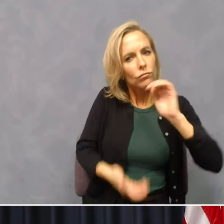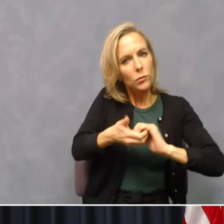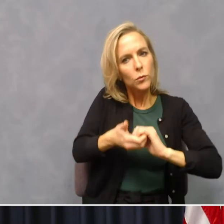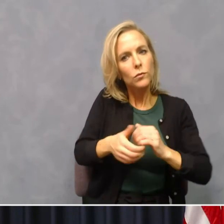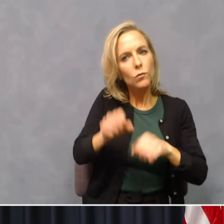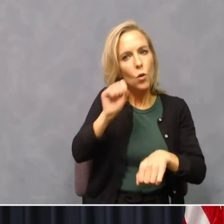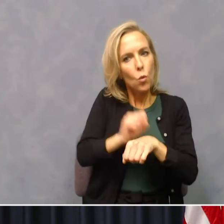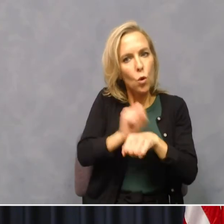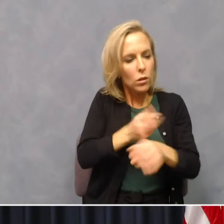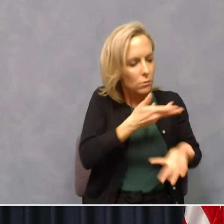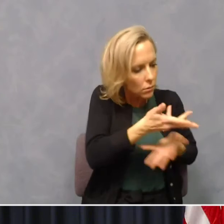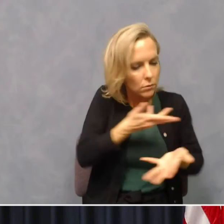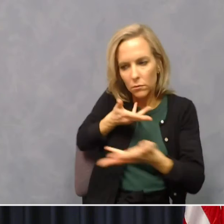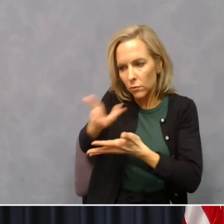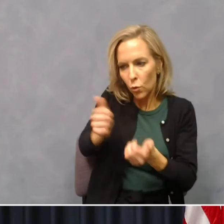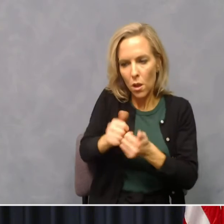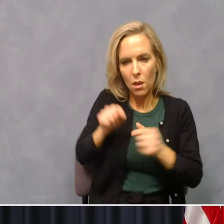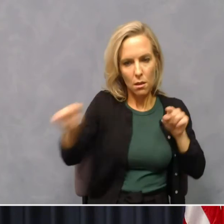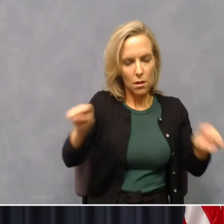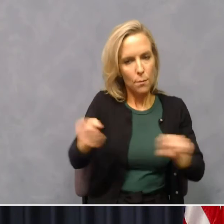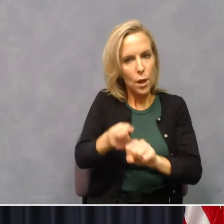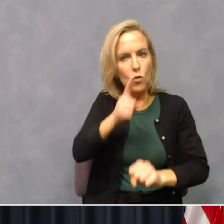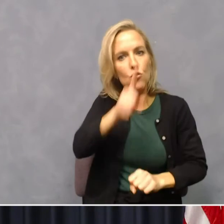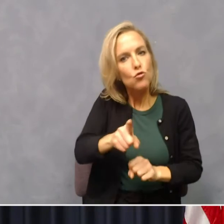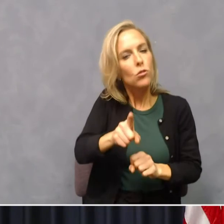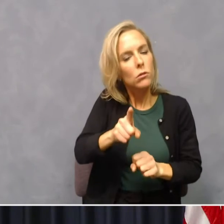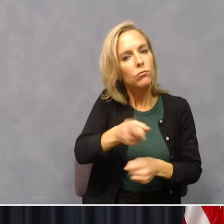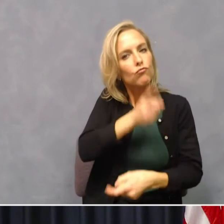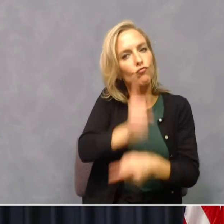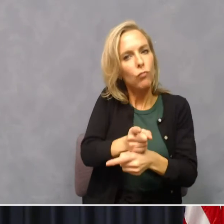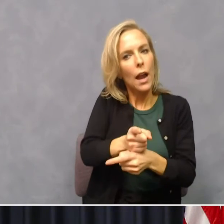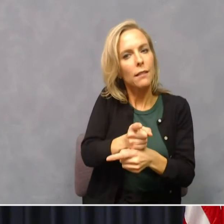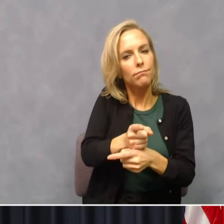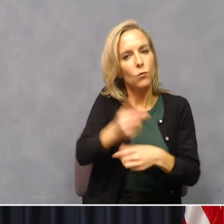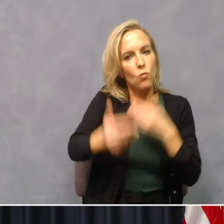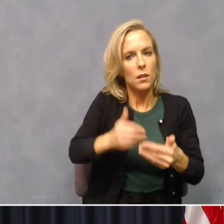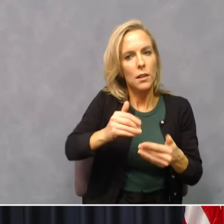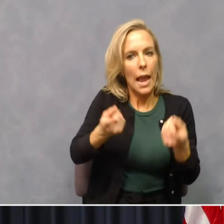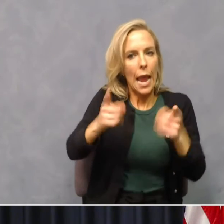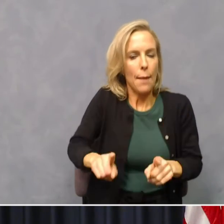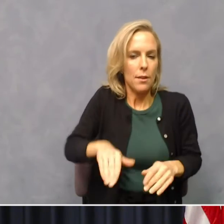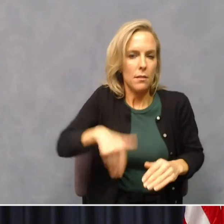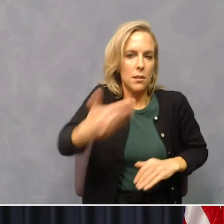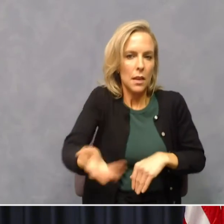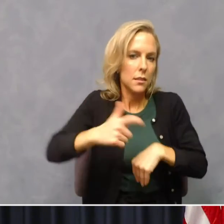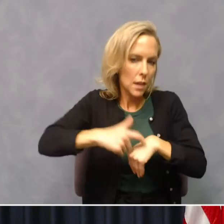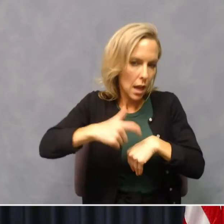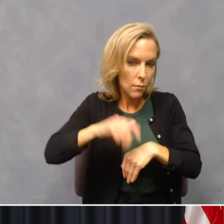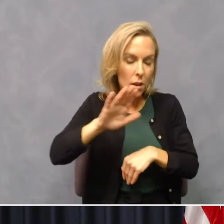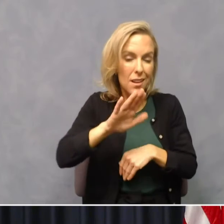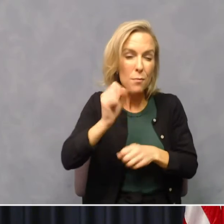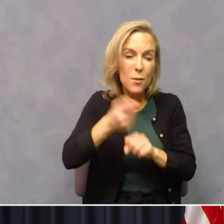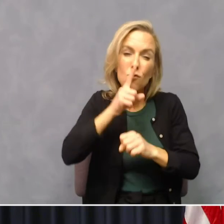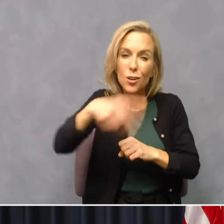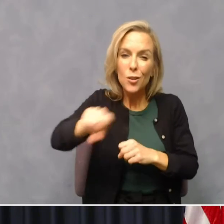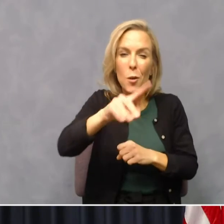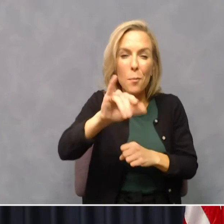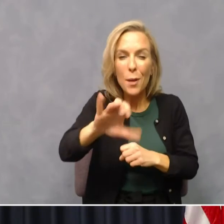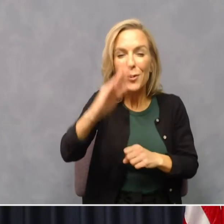to ensure that the right thing happens next time. And it's important that the public know that there's not going to